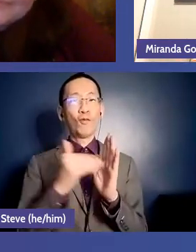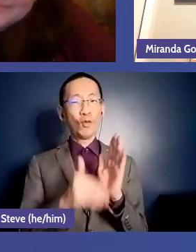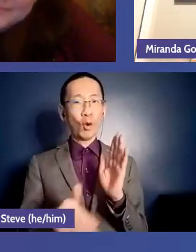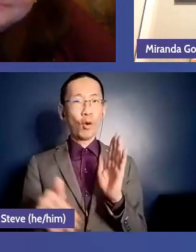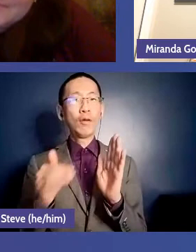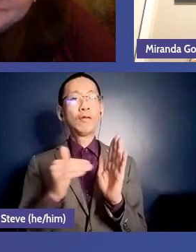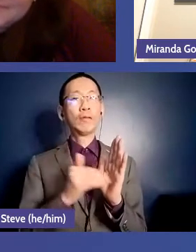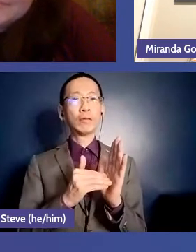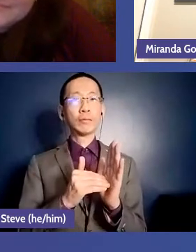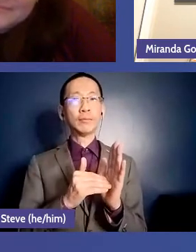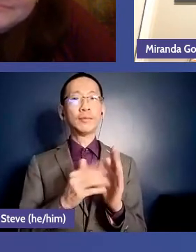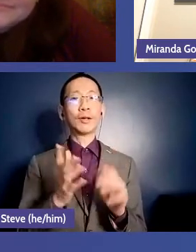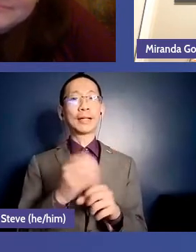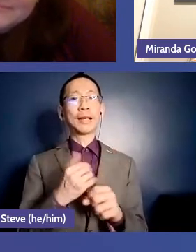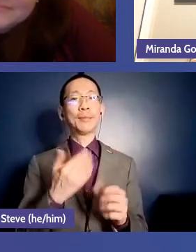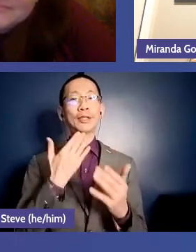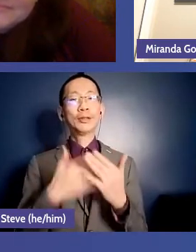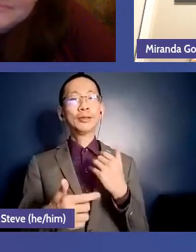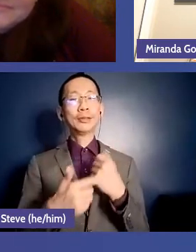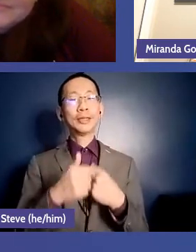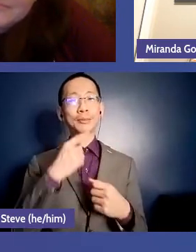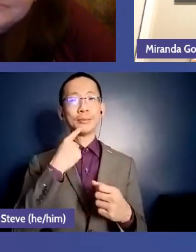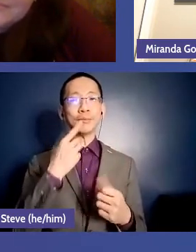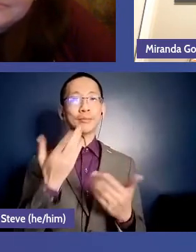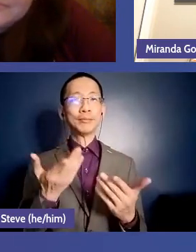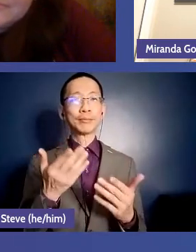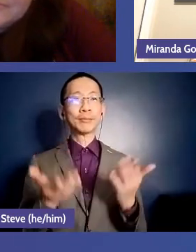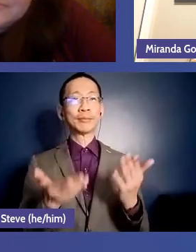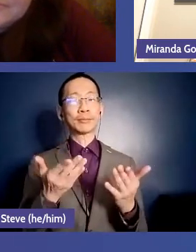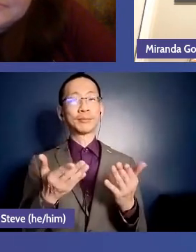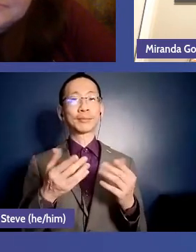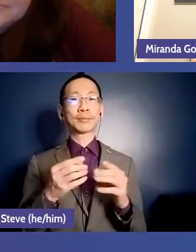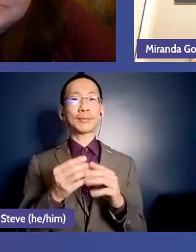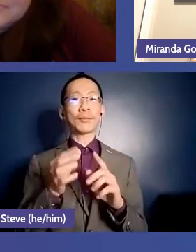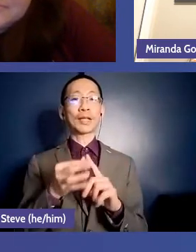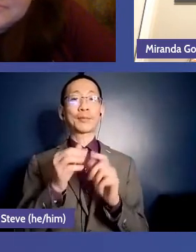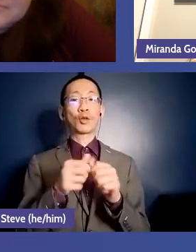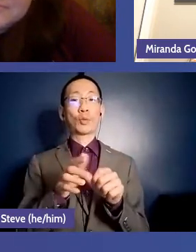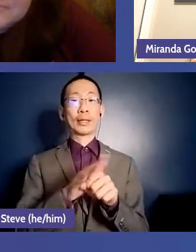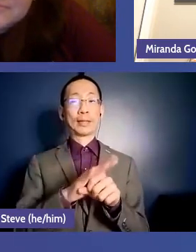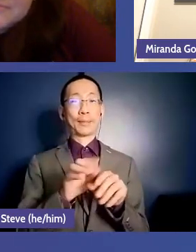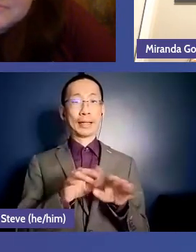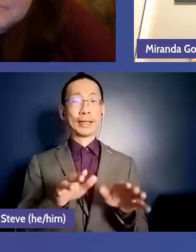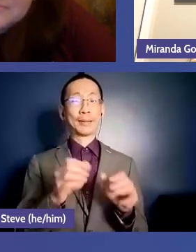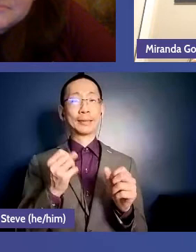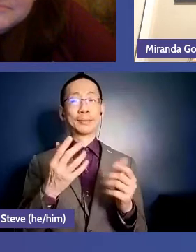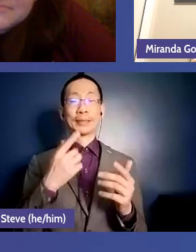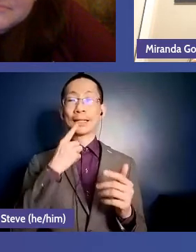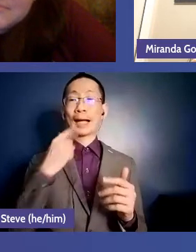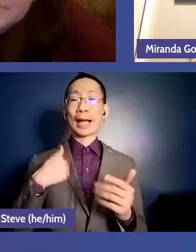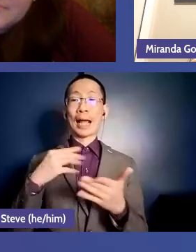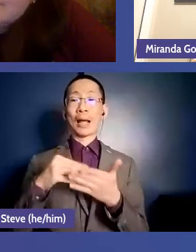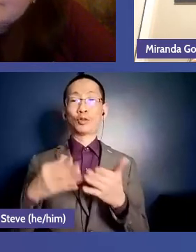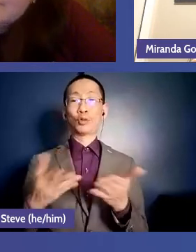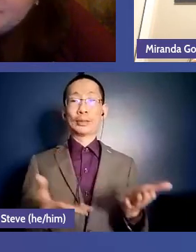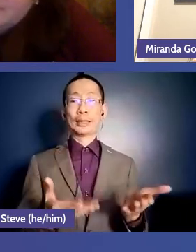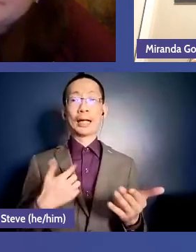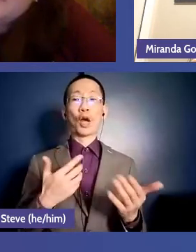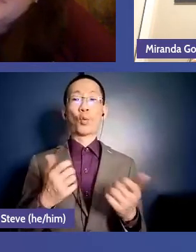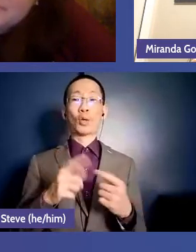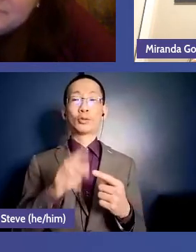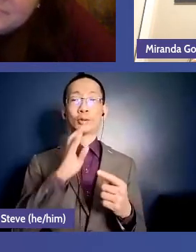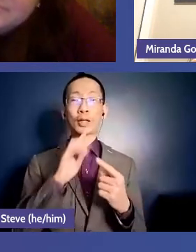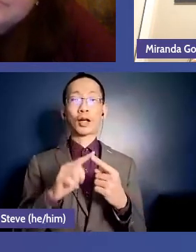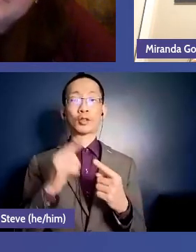know, you get me on a good time. You say, hey, like, maybe especially over the pandemic, so many like, hey, I'm a student here and I want to talk to